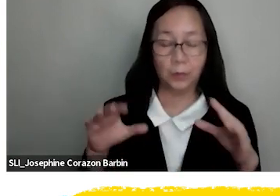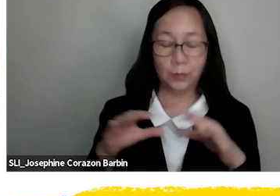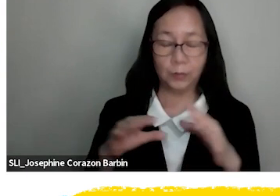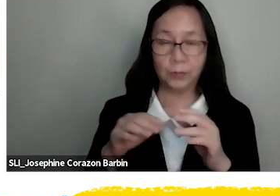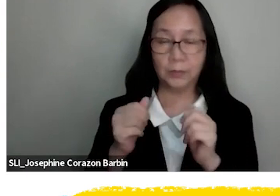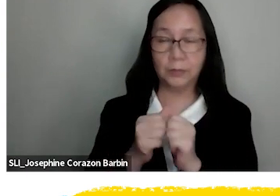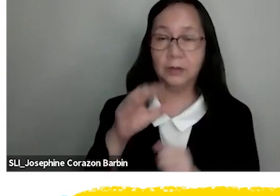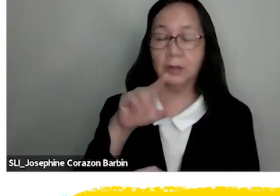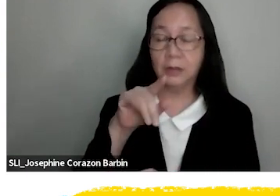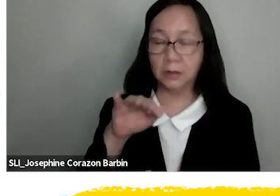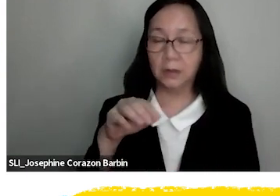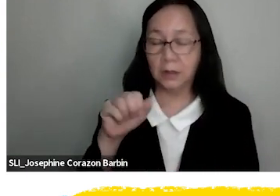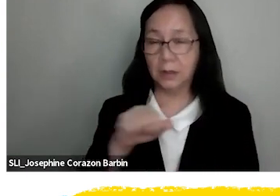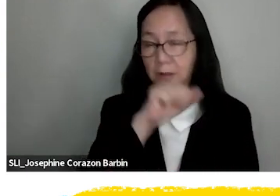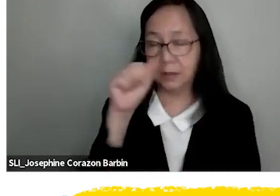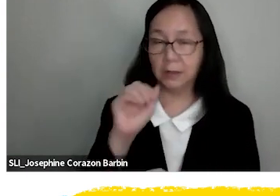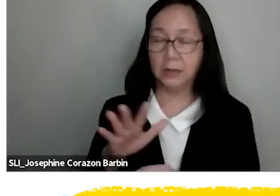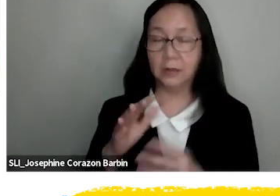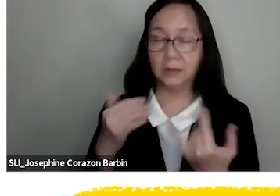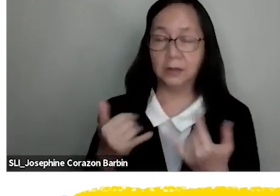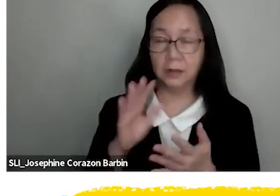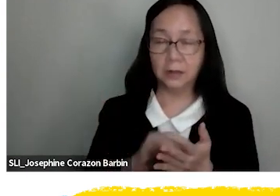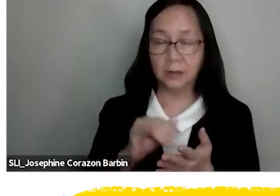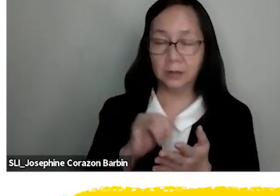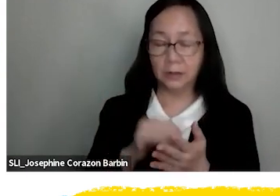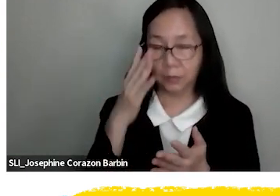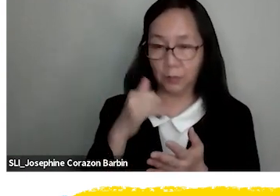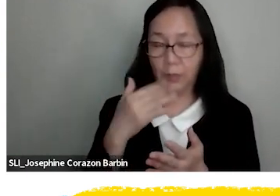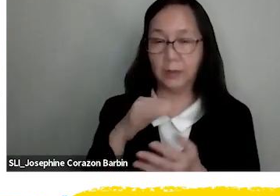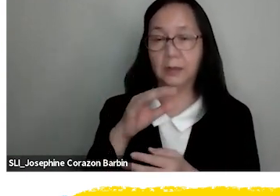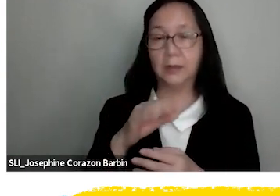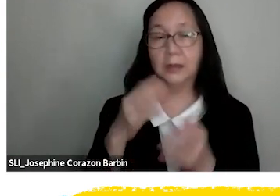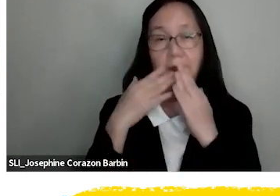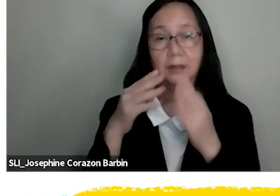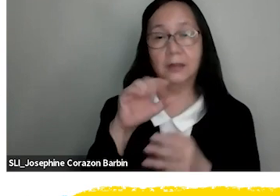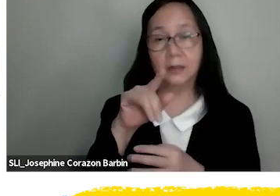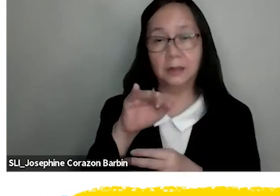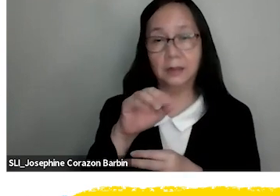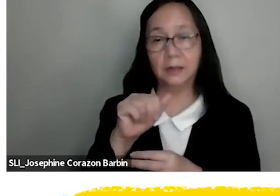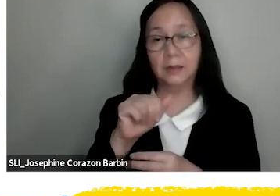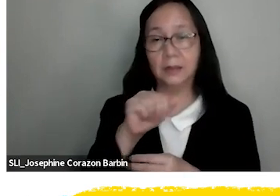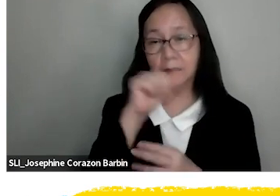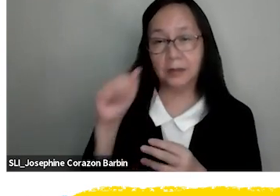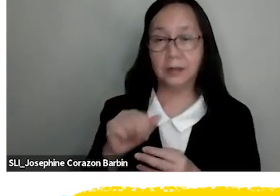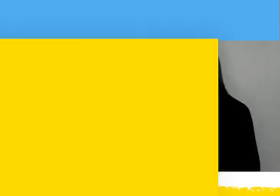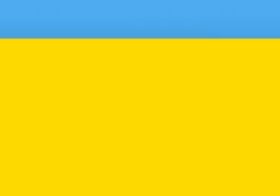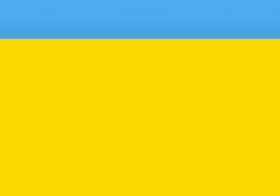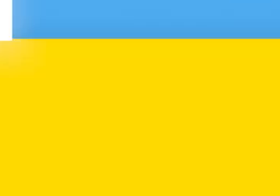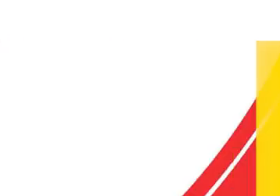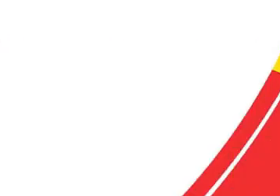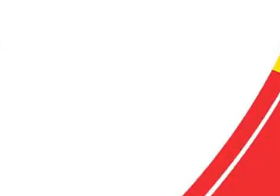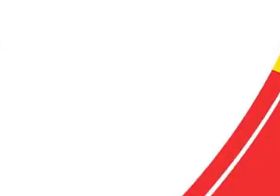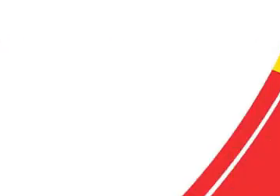CSC Asia. So that's why I would like to thank CSC Asia and very much and it is very appreciated.